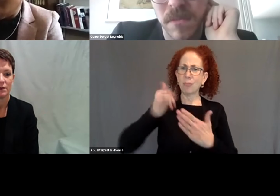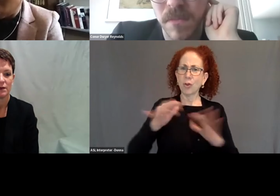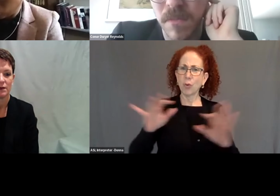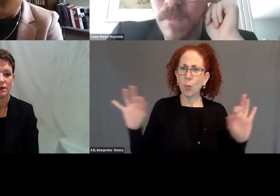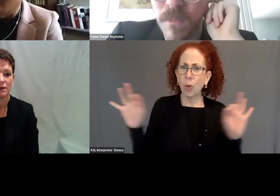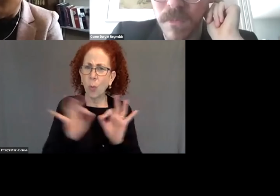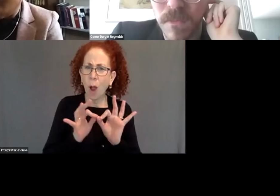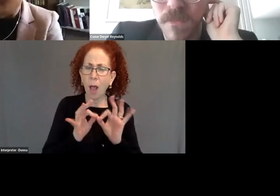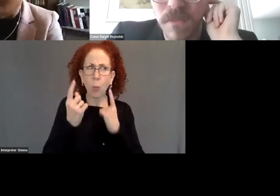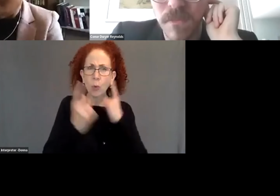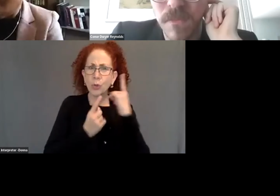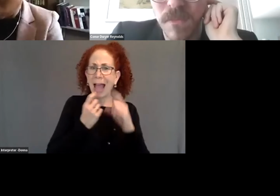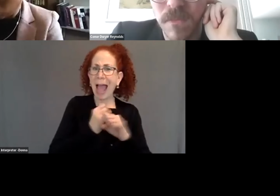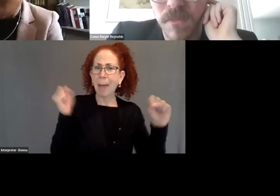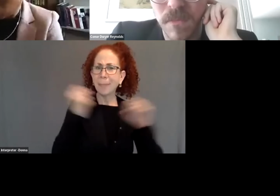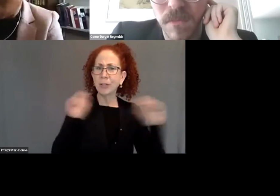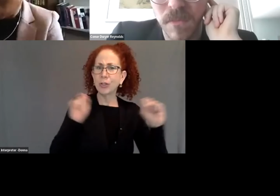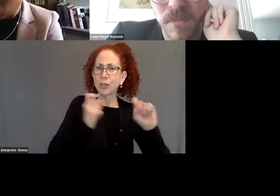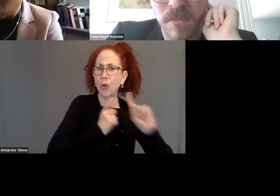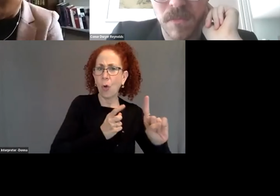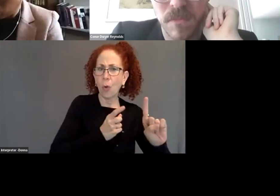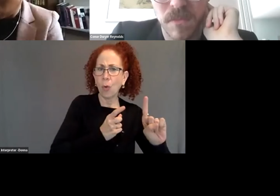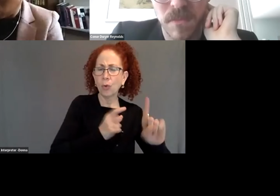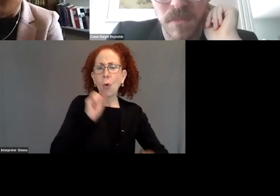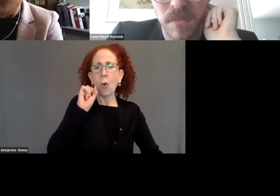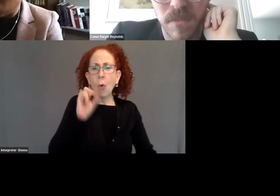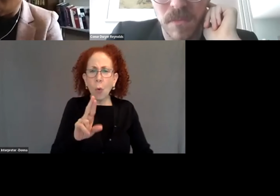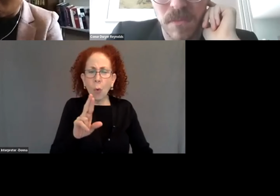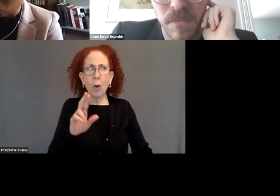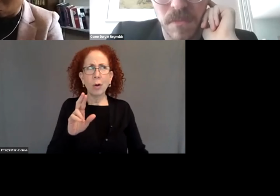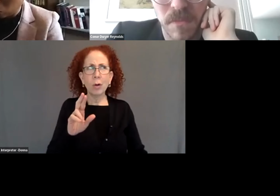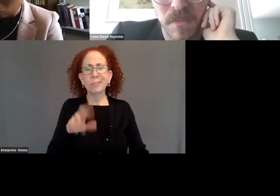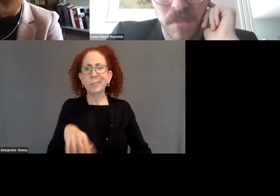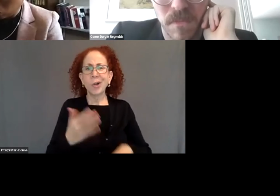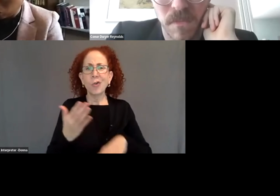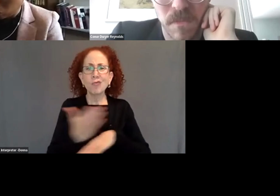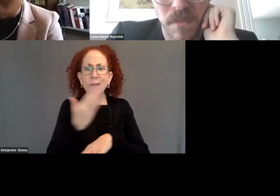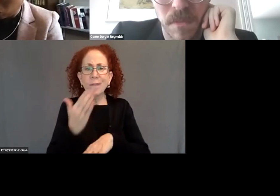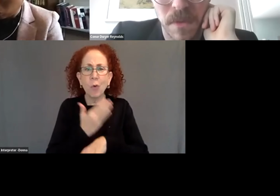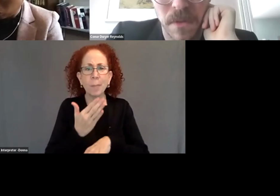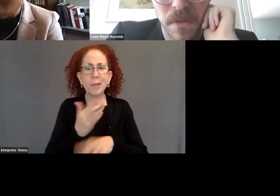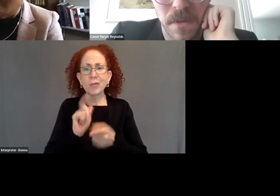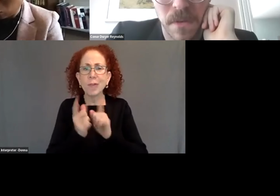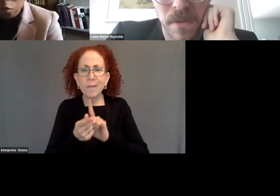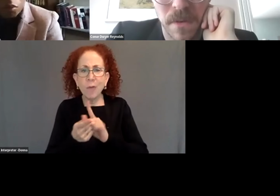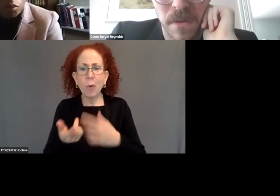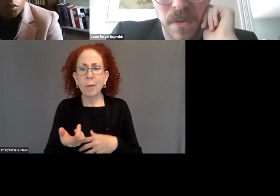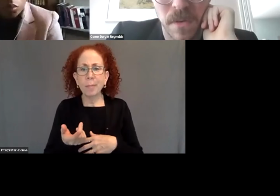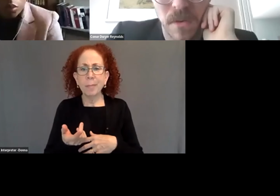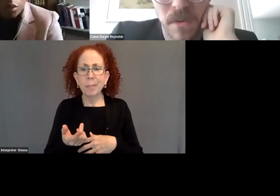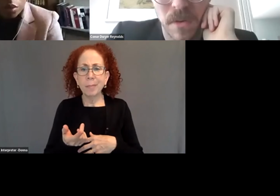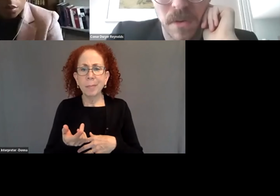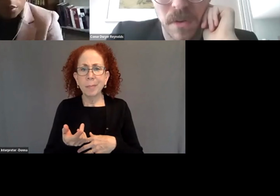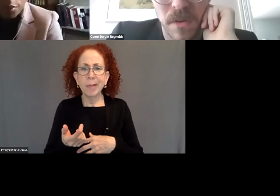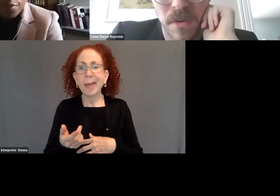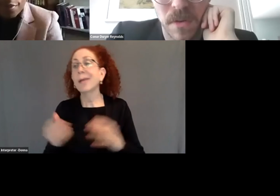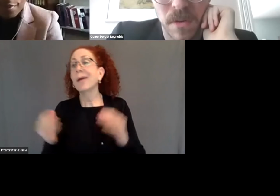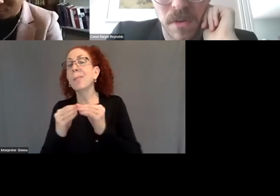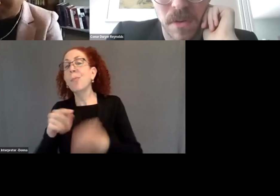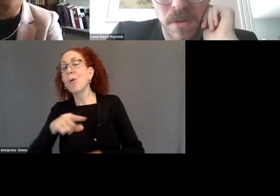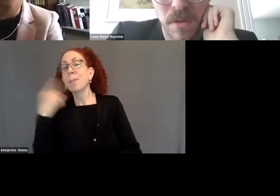goals? Or is this a kind of reformist reform that's similar to calls that say, let's get more Black officers